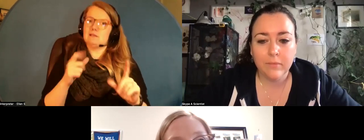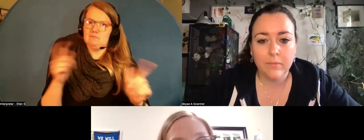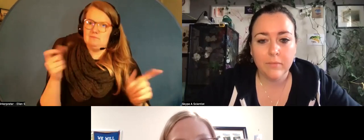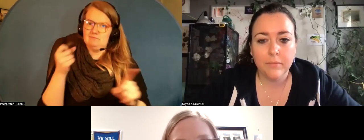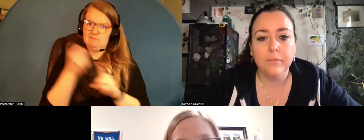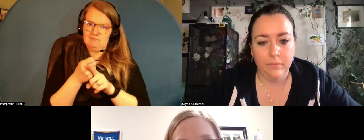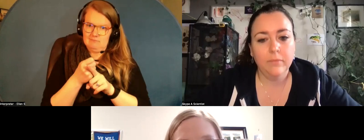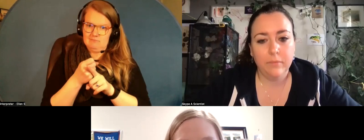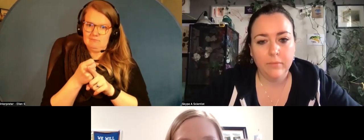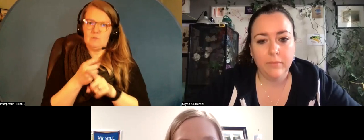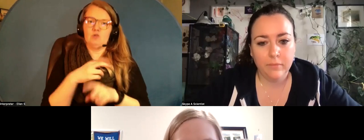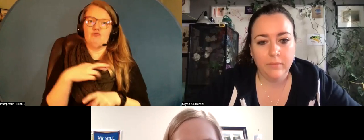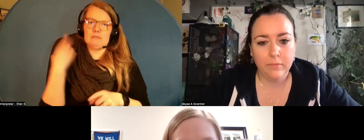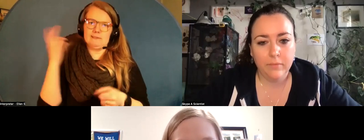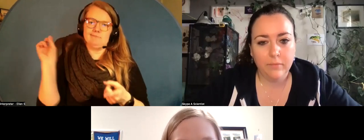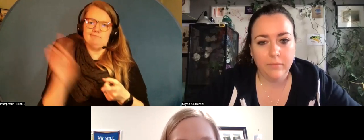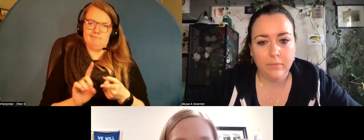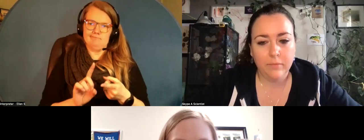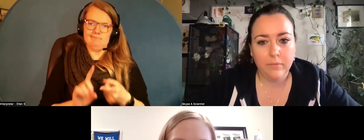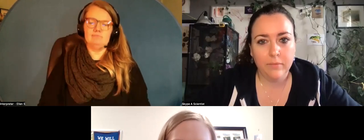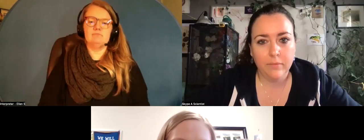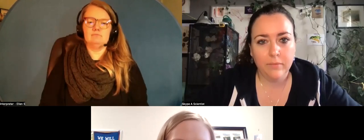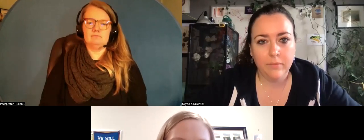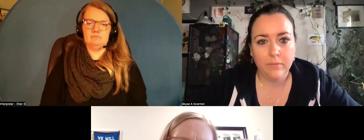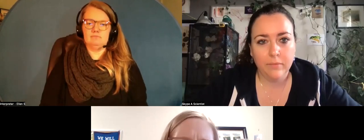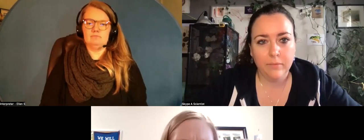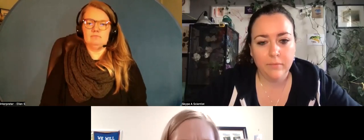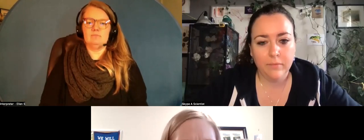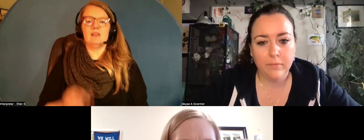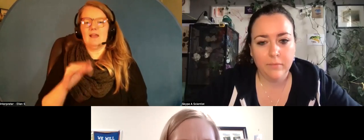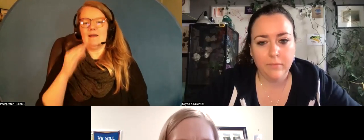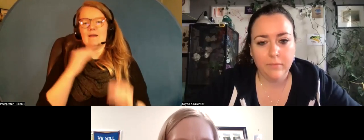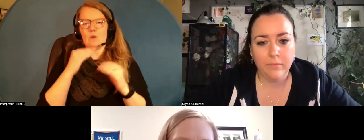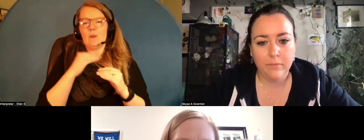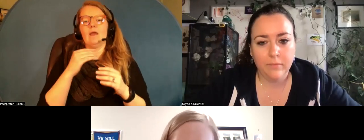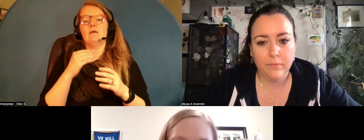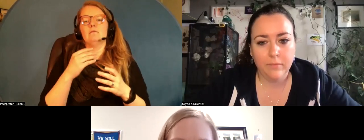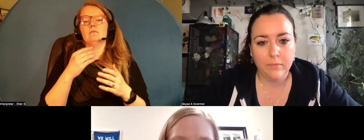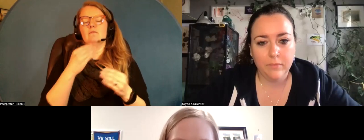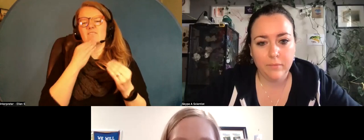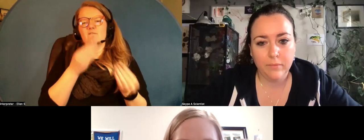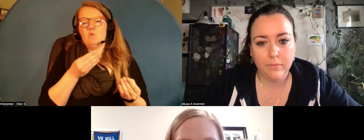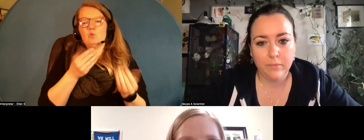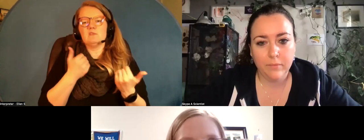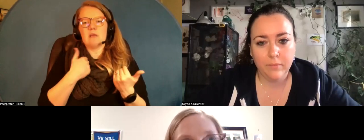reduce your risk of becoming parasitized if you eat foods that have the potential to